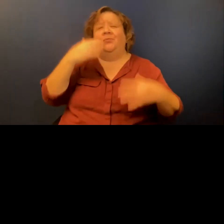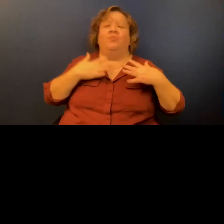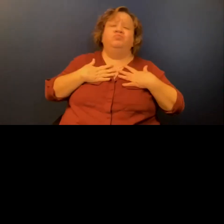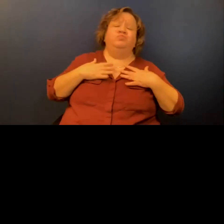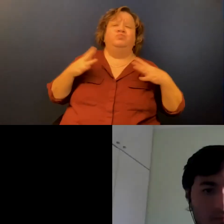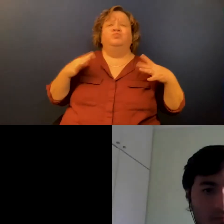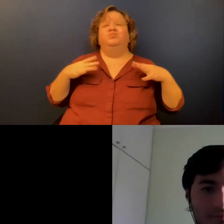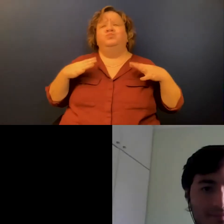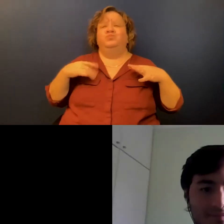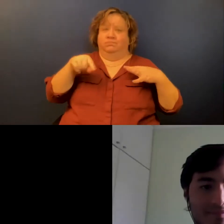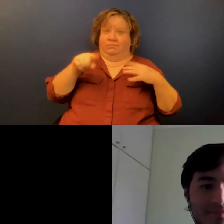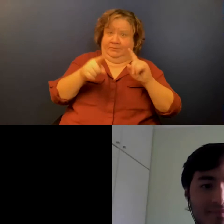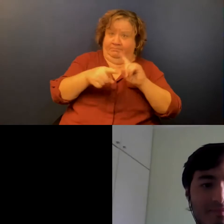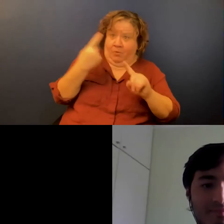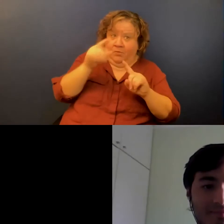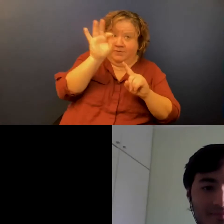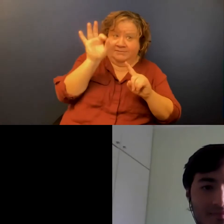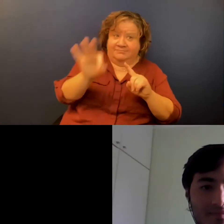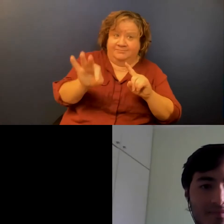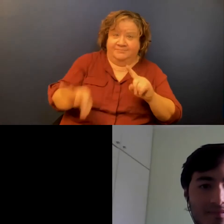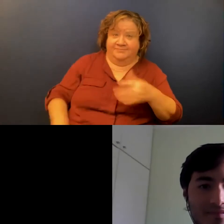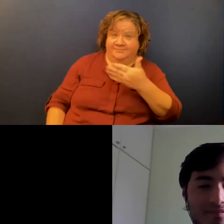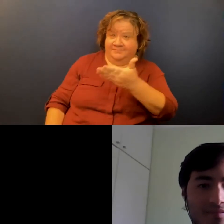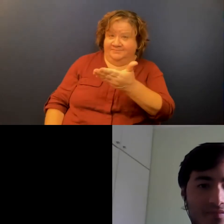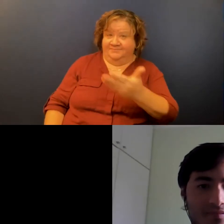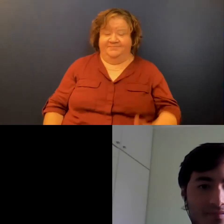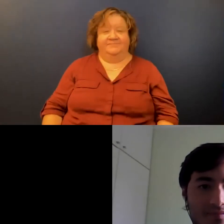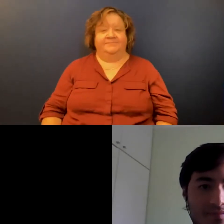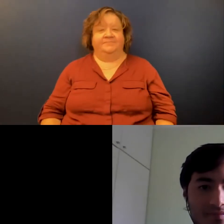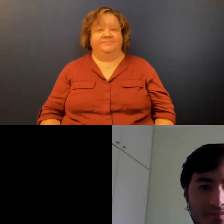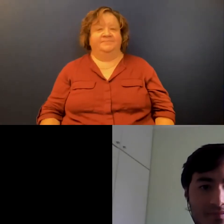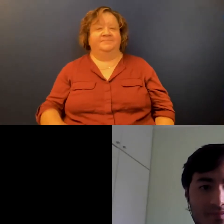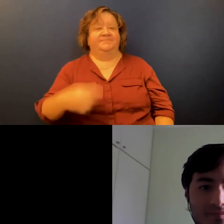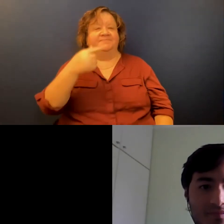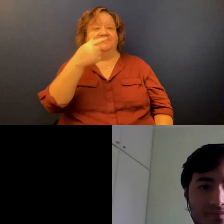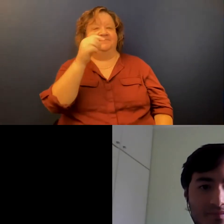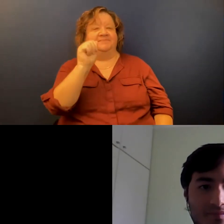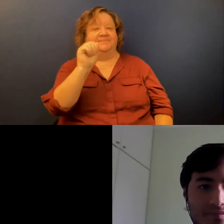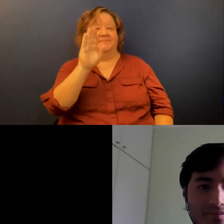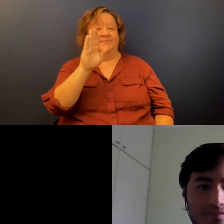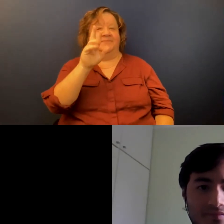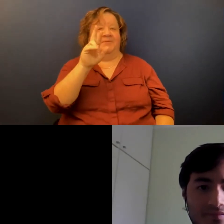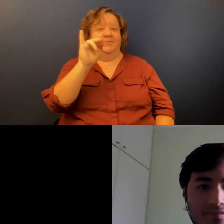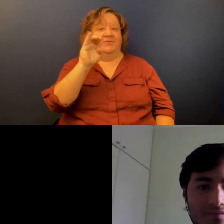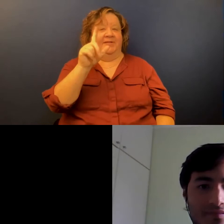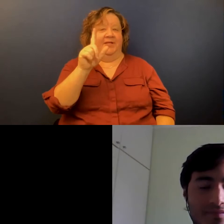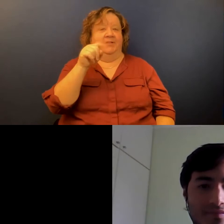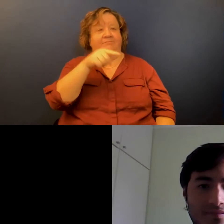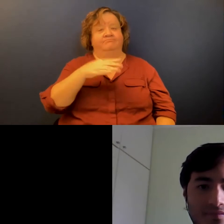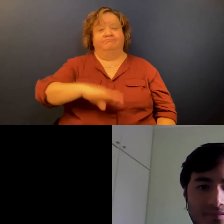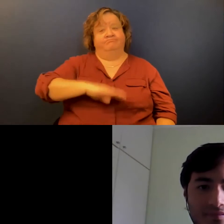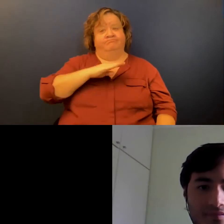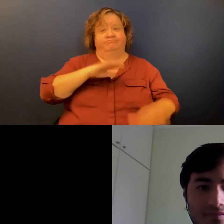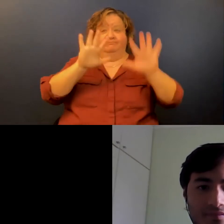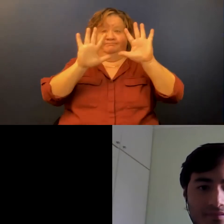I will introduce Gabriel. Gabriel is a young person who's 19 years old. He has